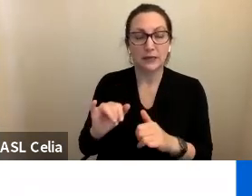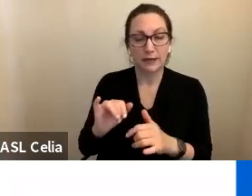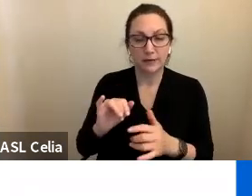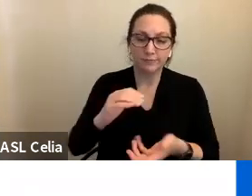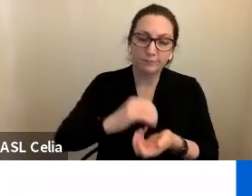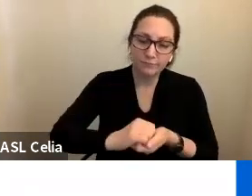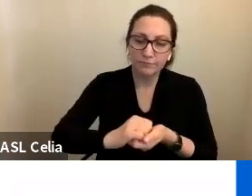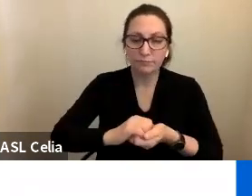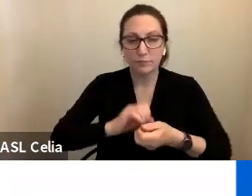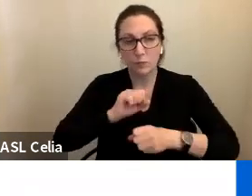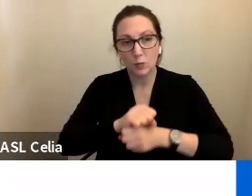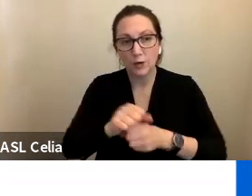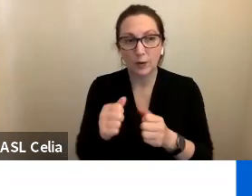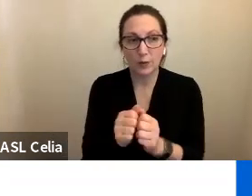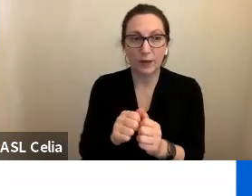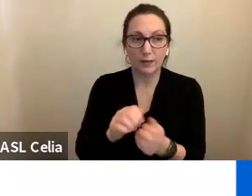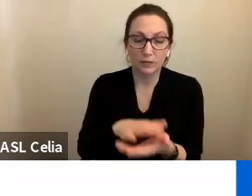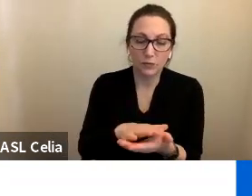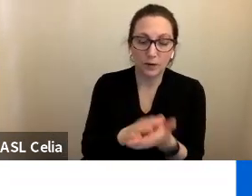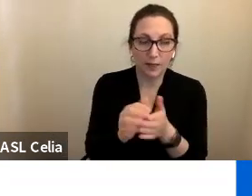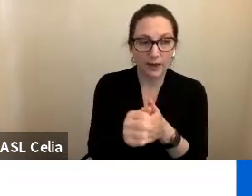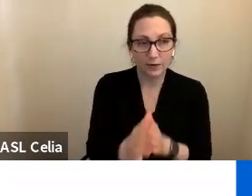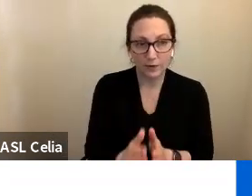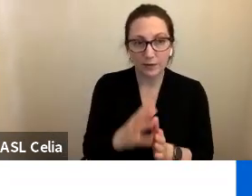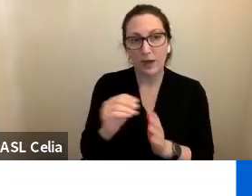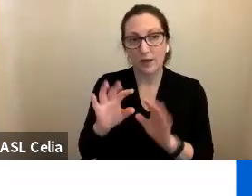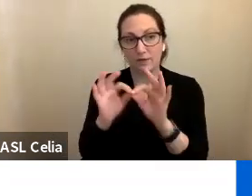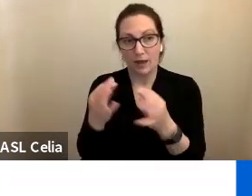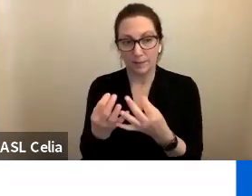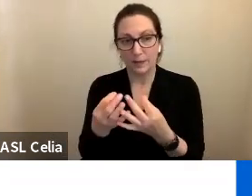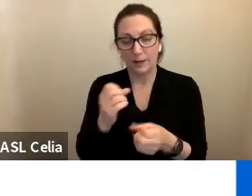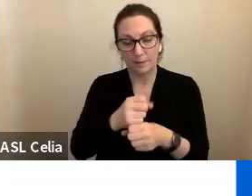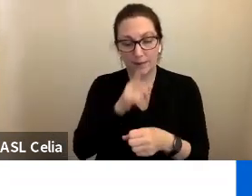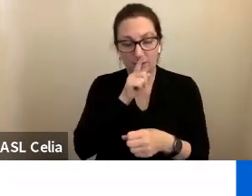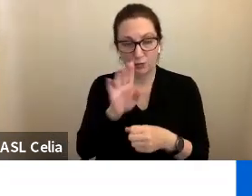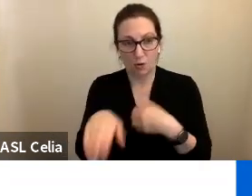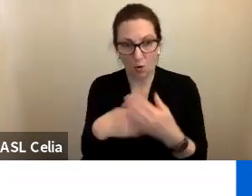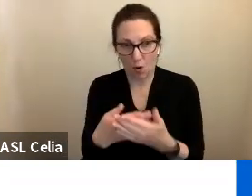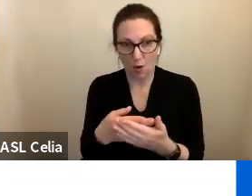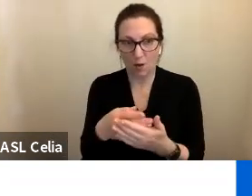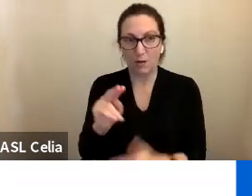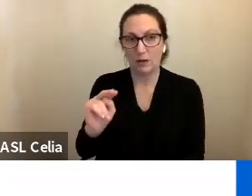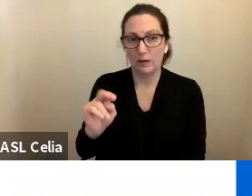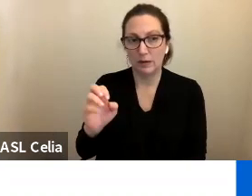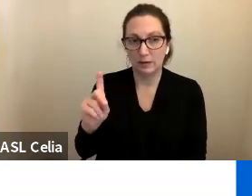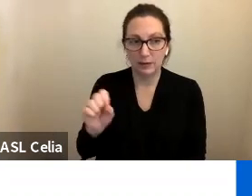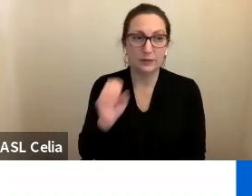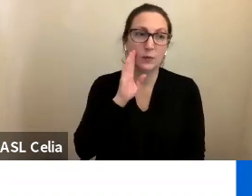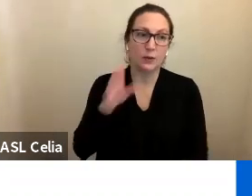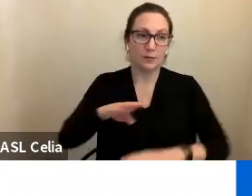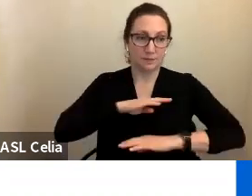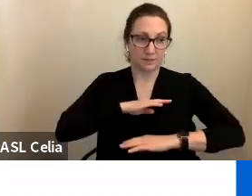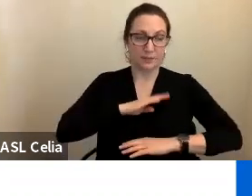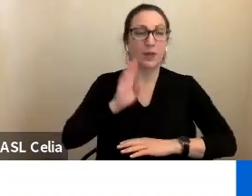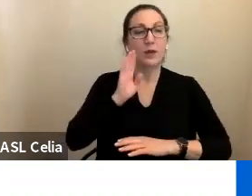leaders and will be working with families to ensure that their needs will be met. So the schools will be staffed